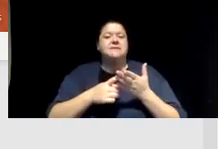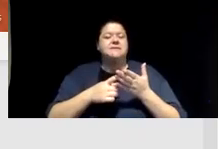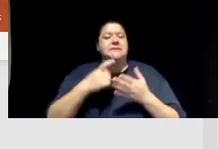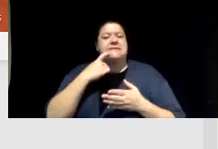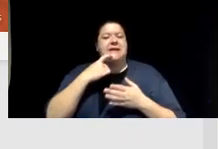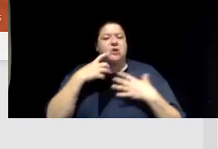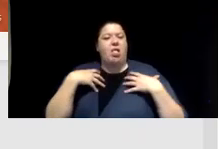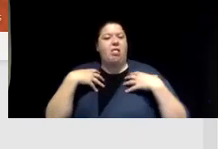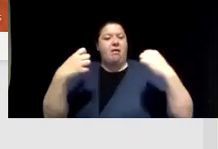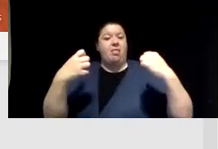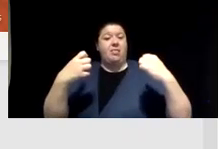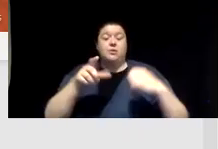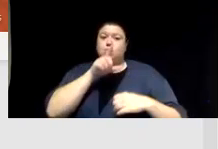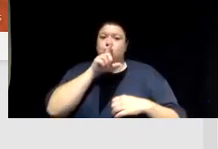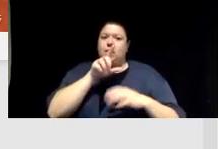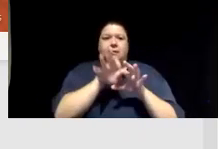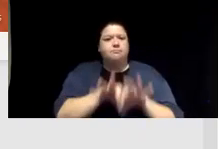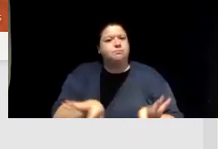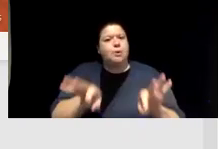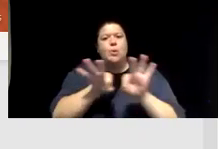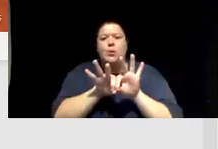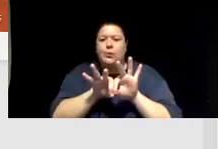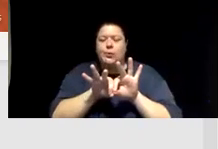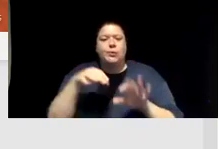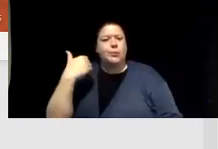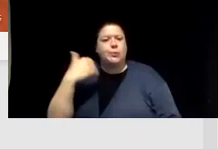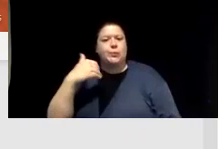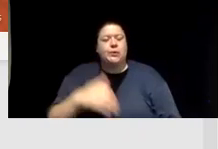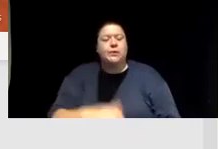dental health is super important